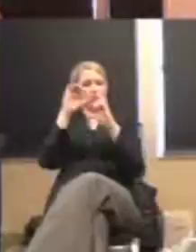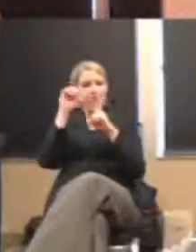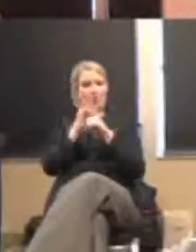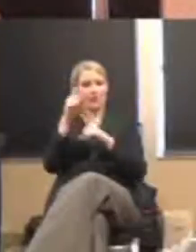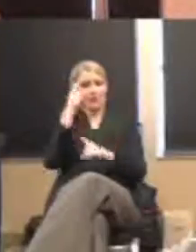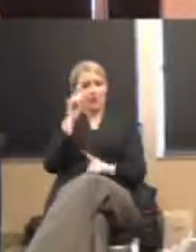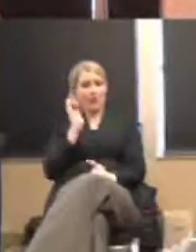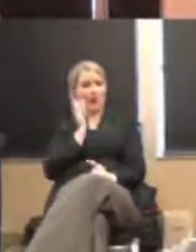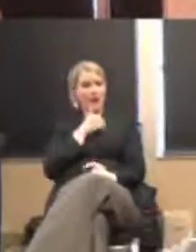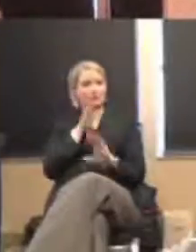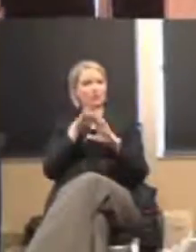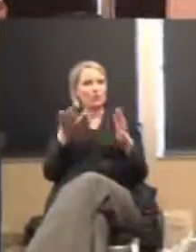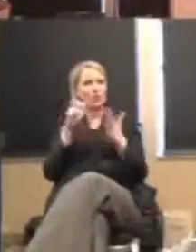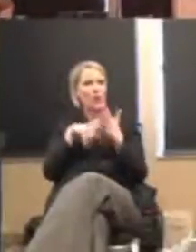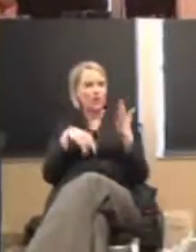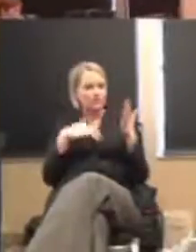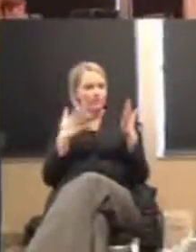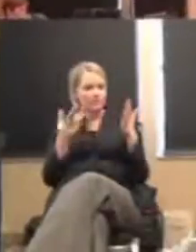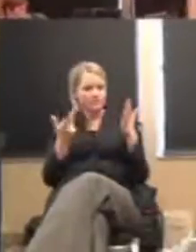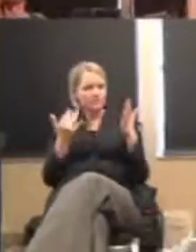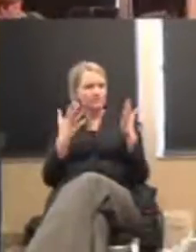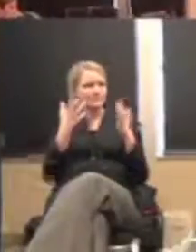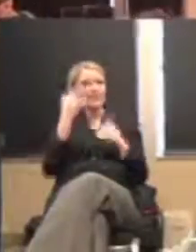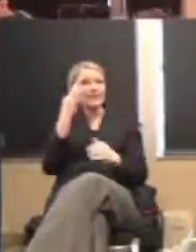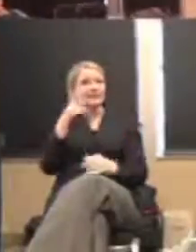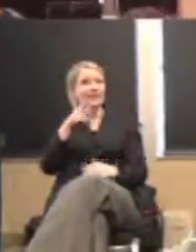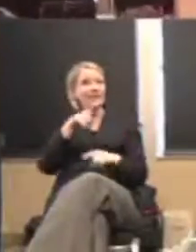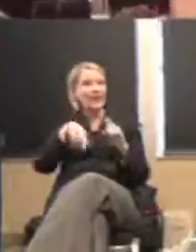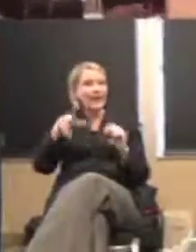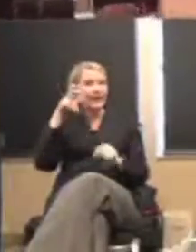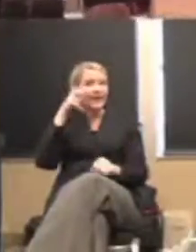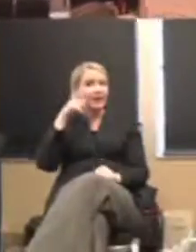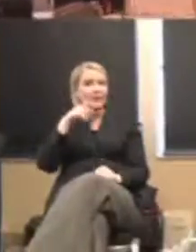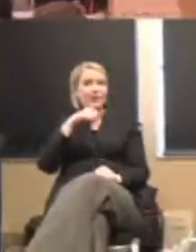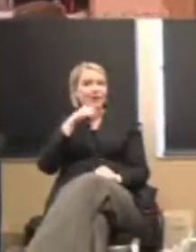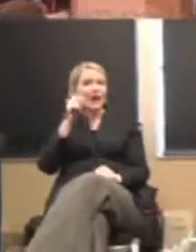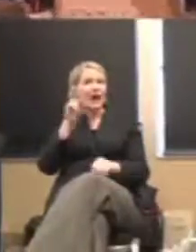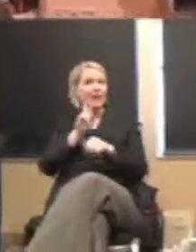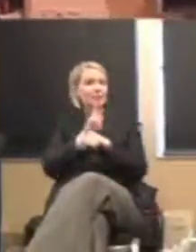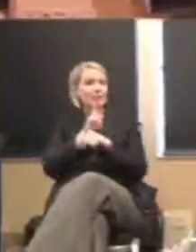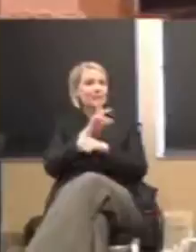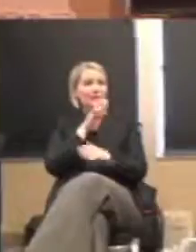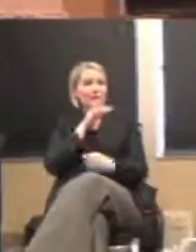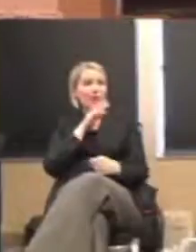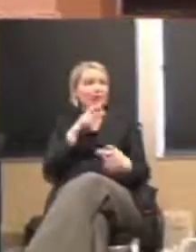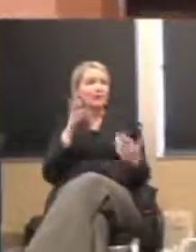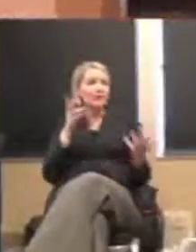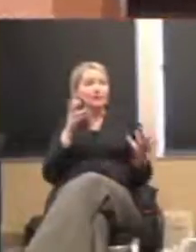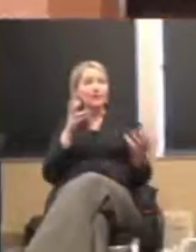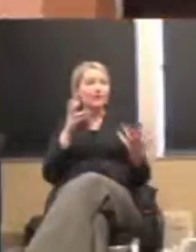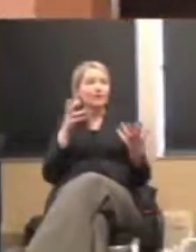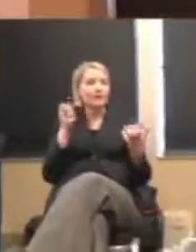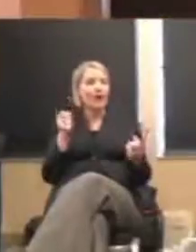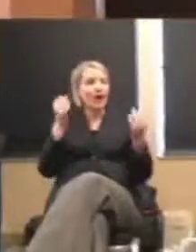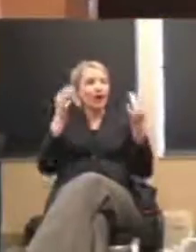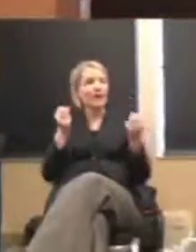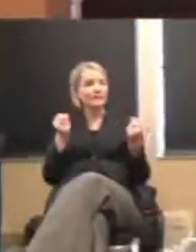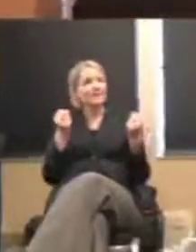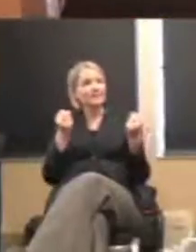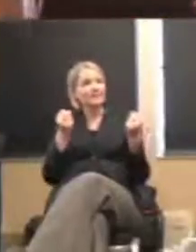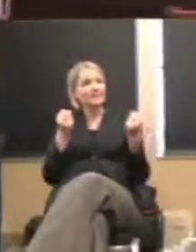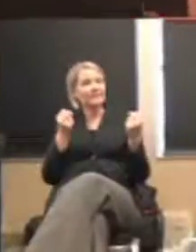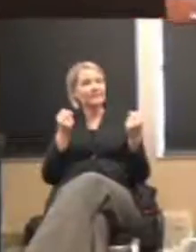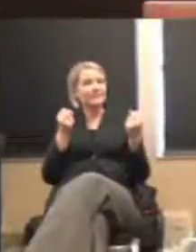kids is what? If they're not hearing and they're not using spoken, so we go to sign, and that's